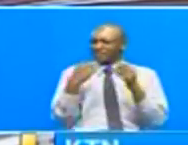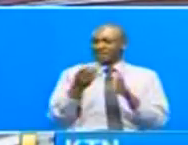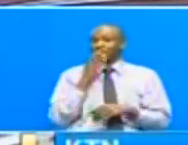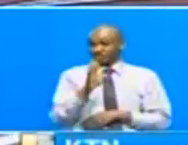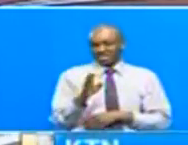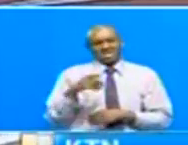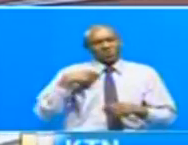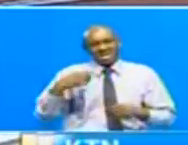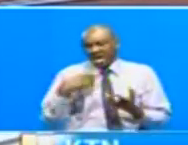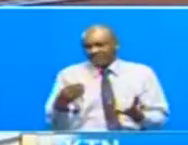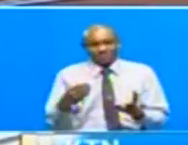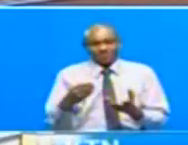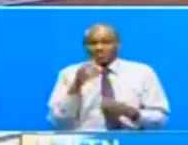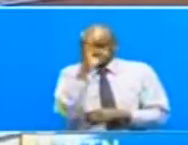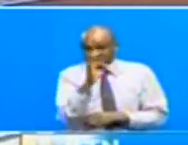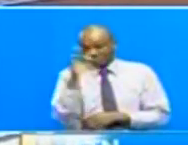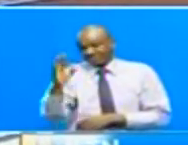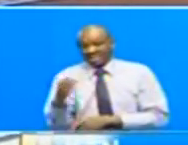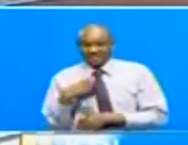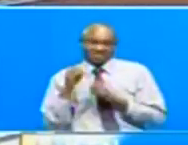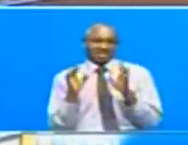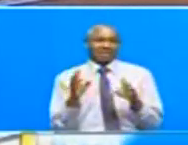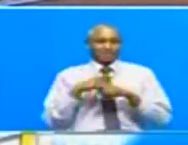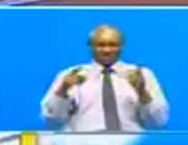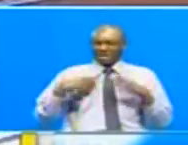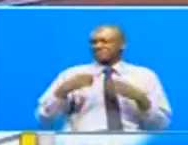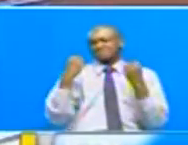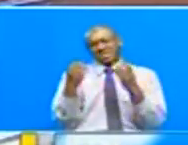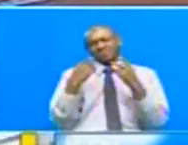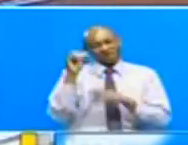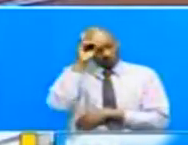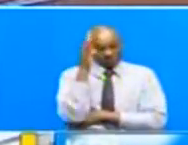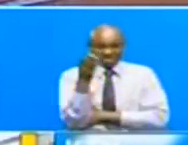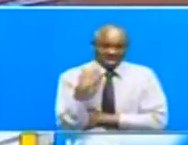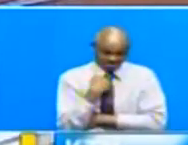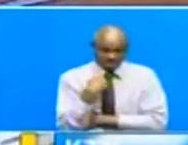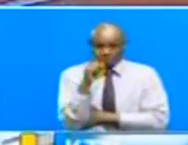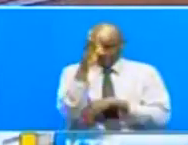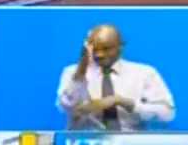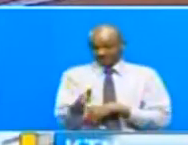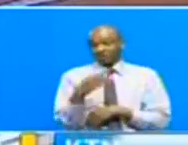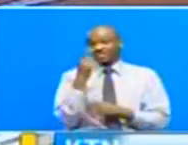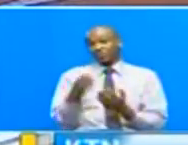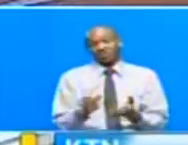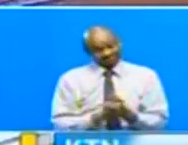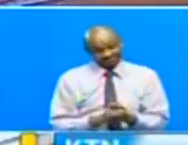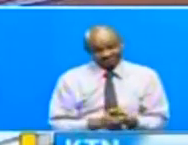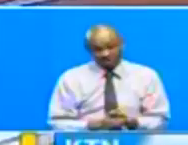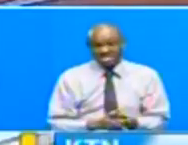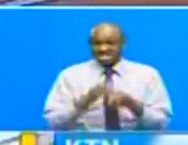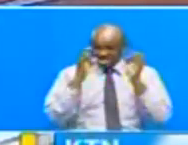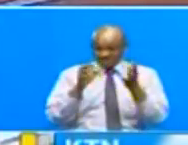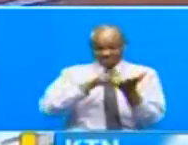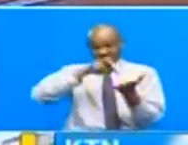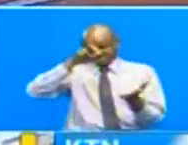don't have a poll result, but we do have quite a number of opinions. One here from Kimaru J, and you say, if